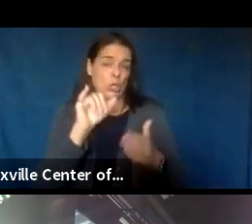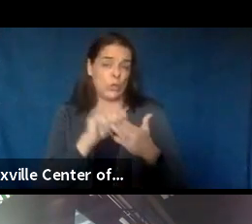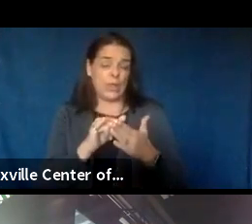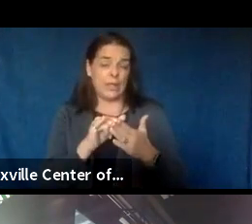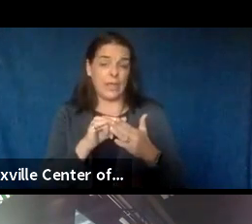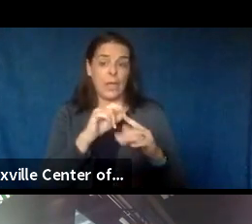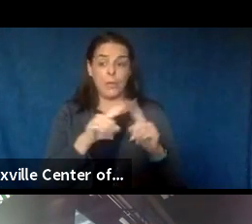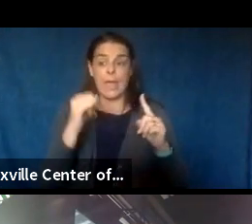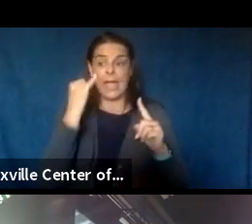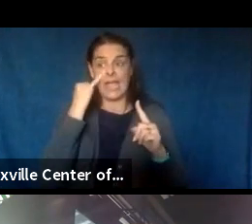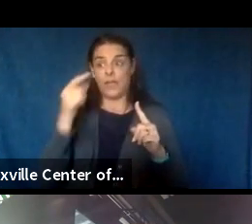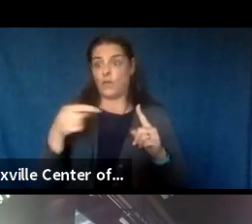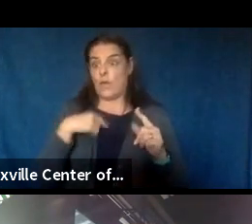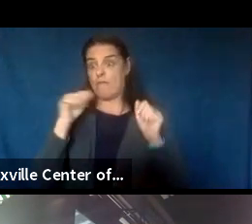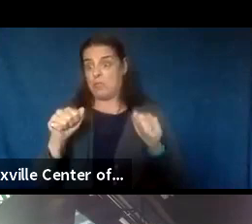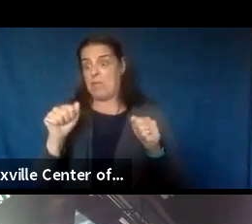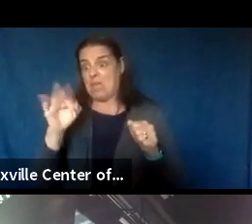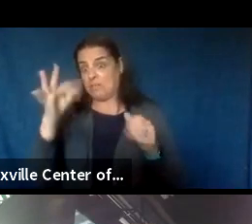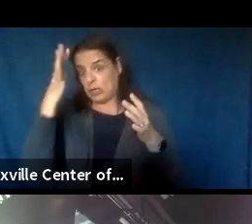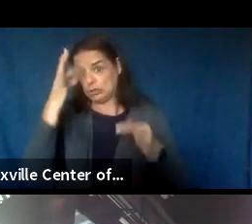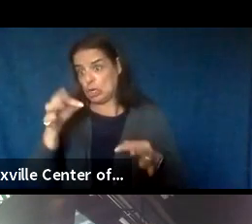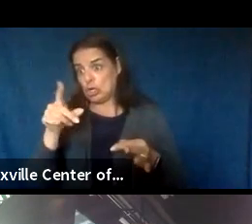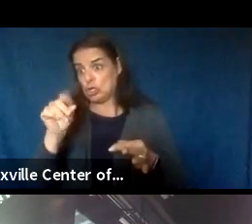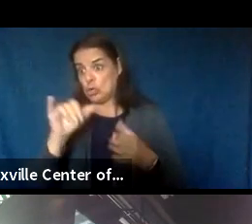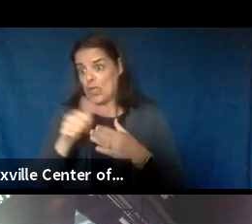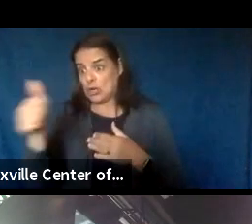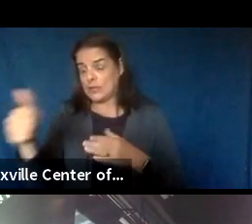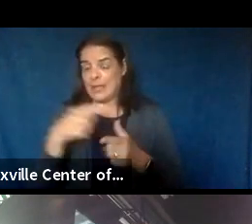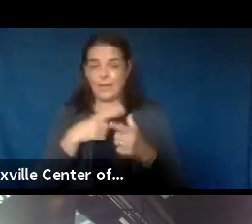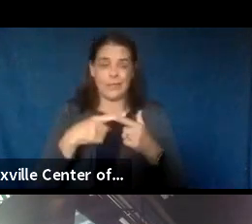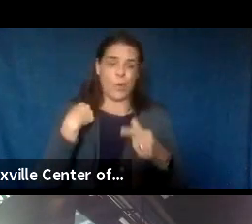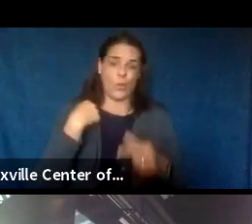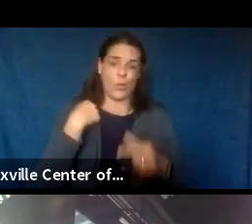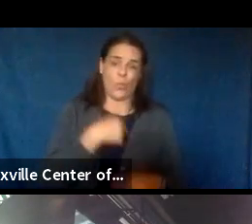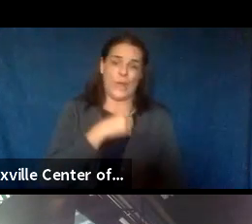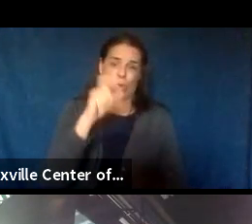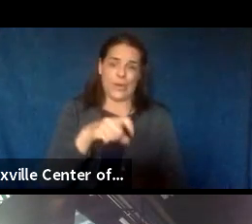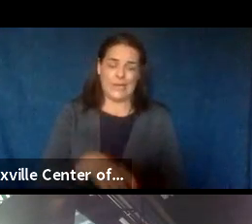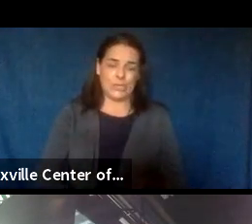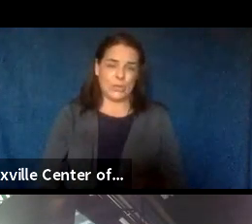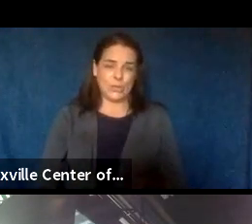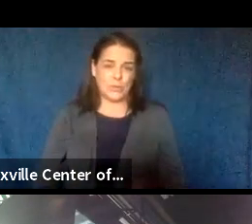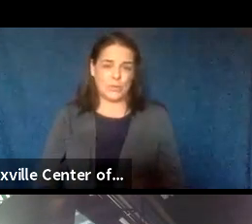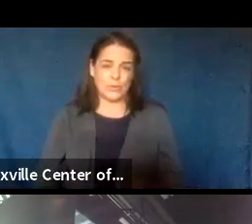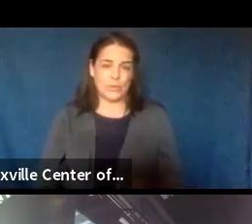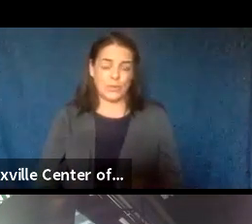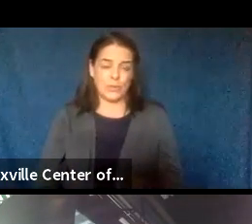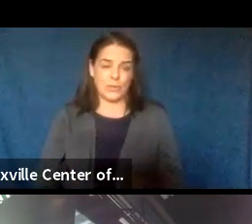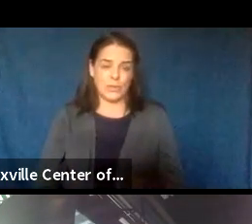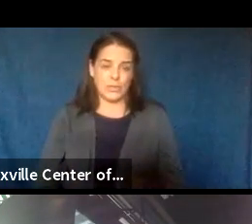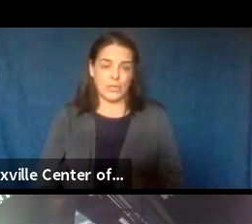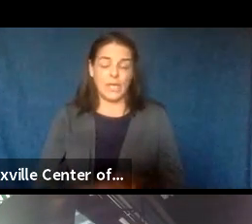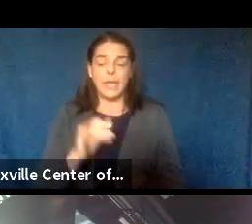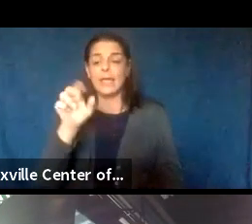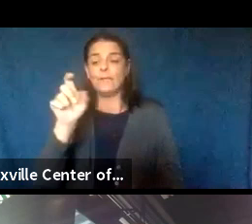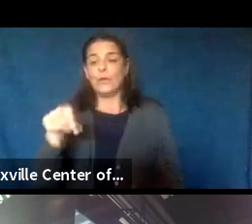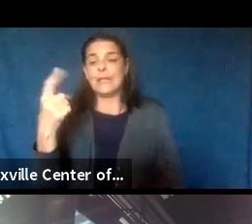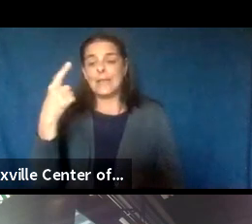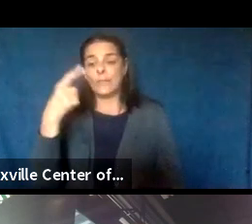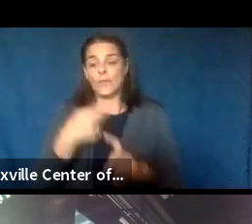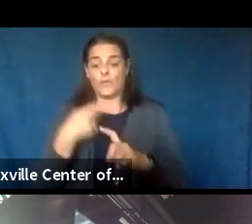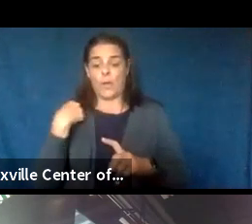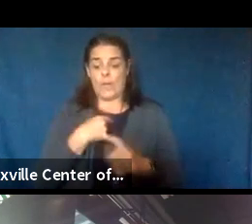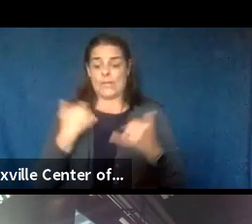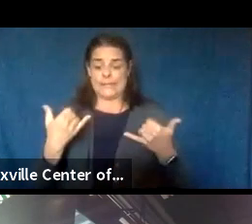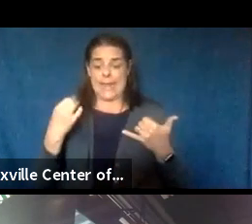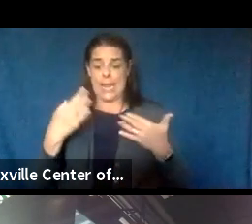you ever chose to do that yourself, then we don't need to do that. I just want to, if there's something you need from us either today or going forward,